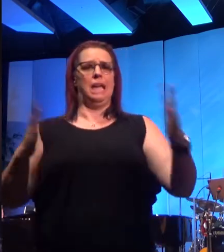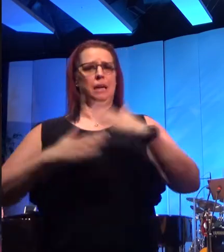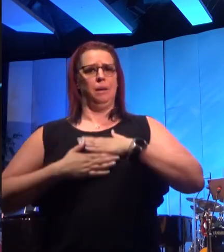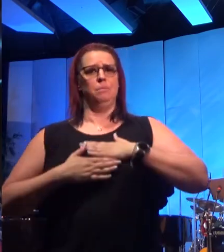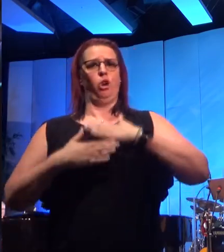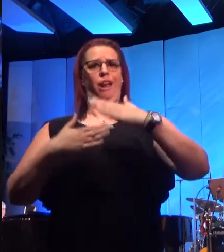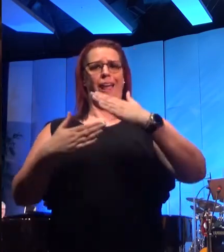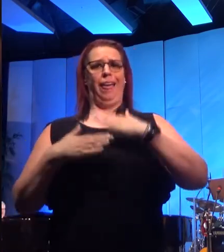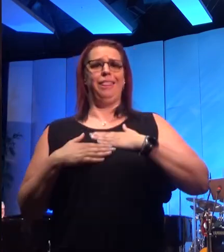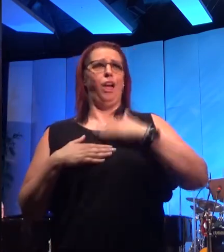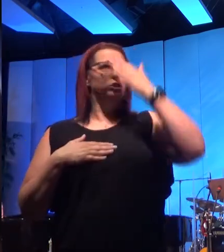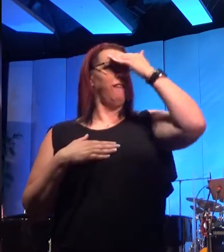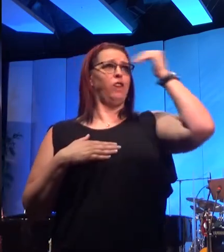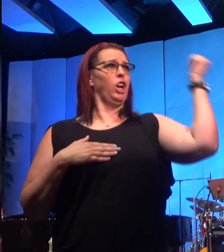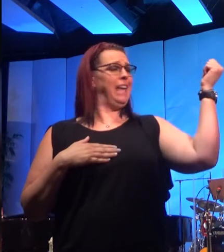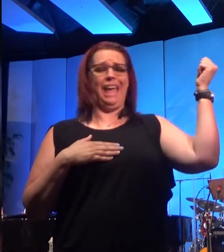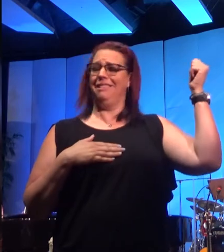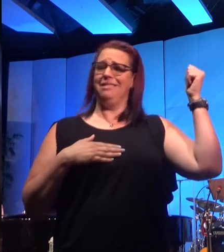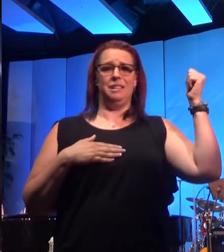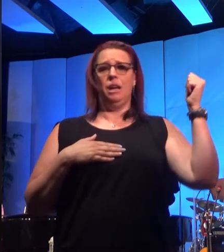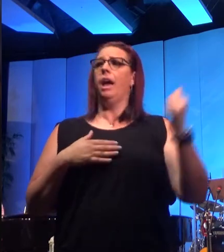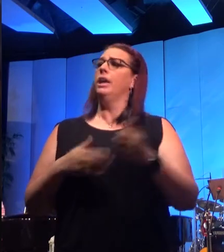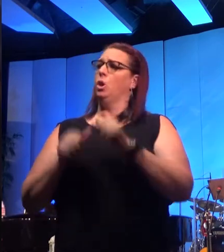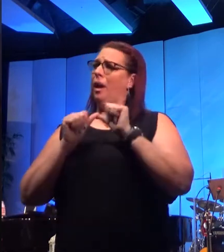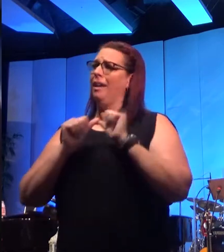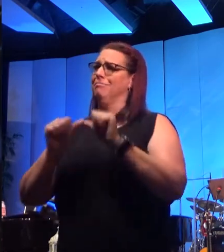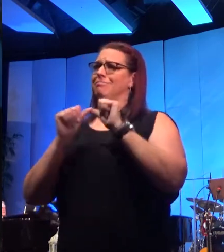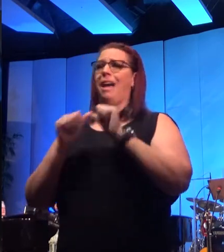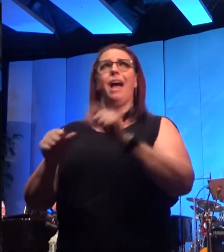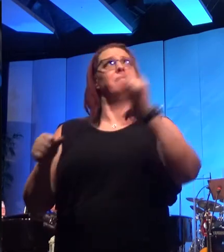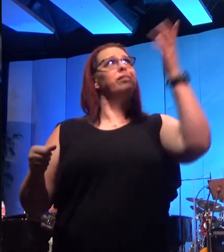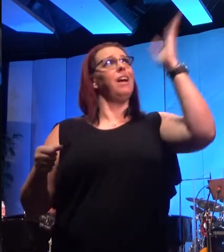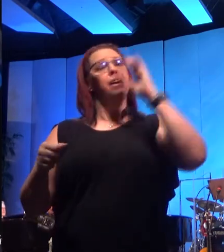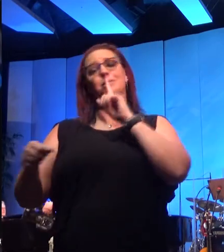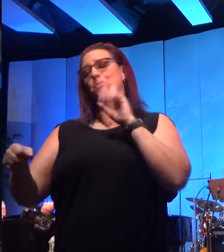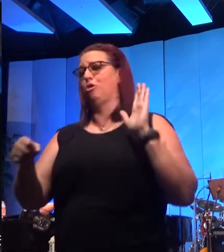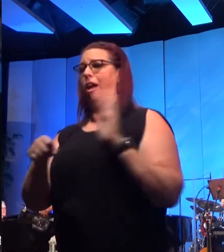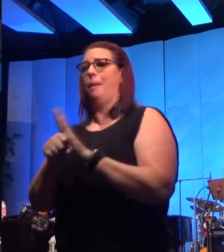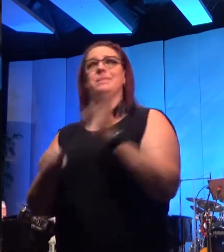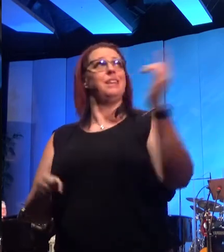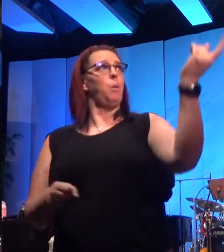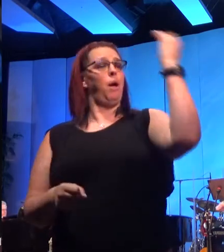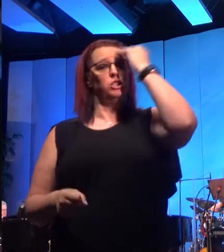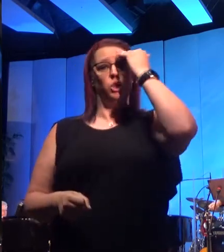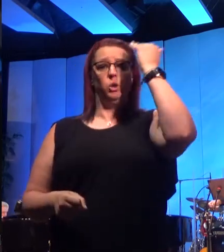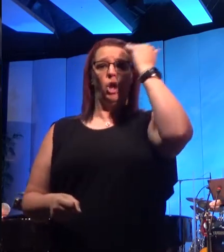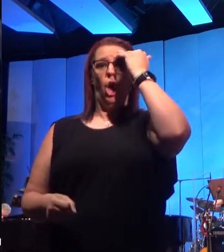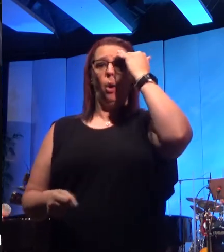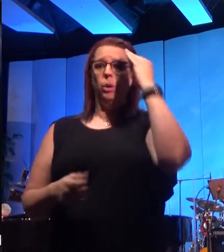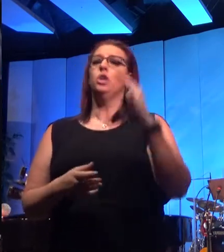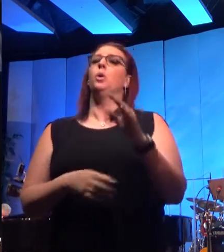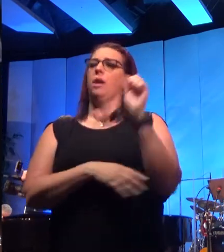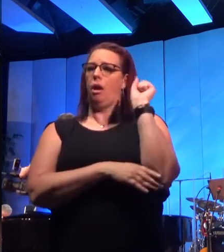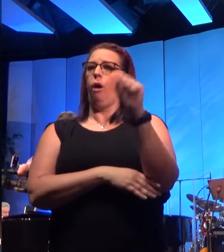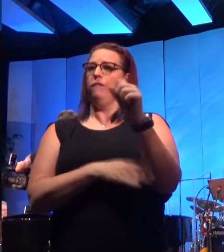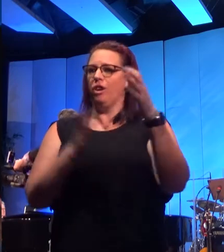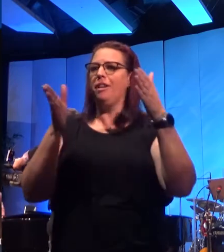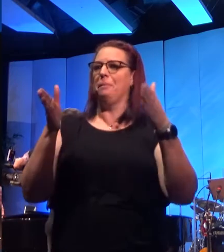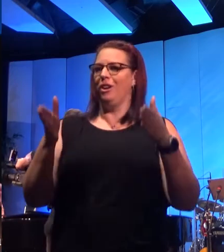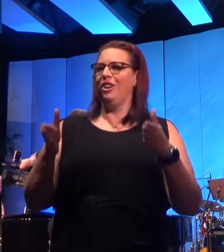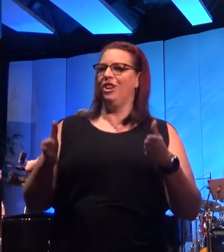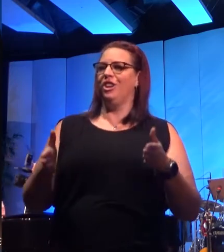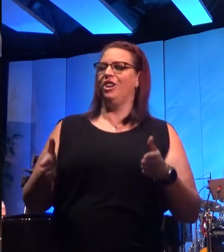breath, don't forget, hang on to those promises. God wants you to know you're an